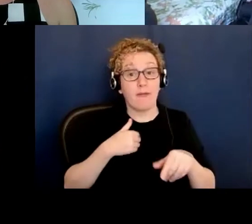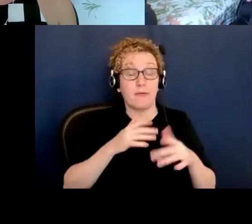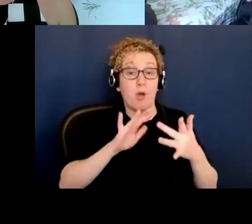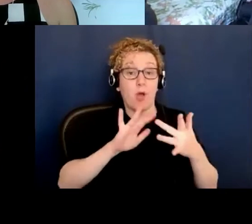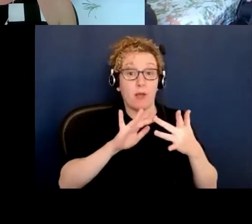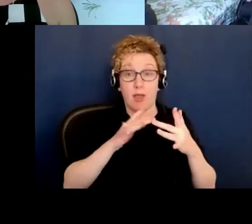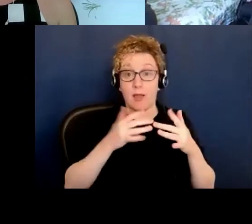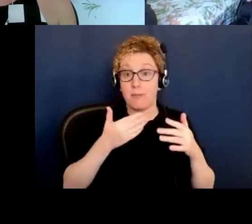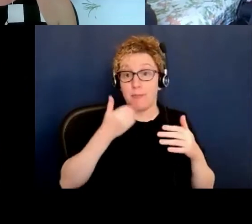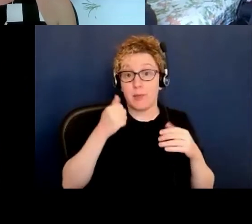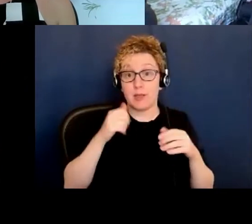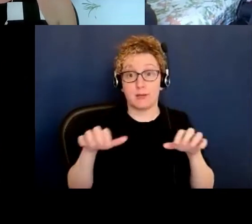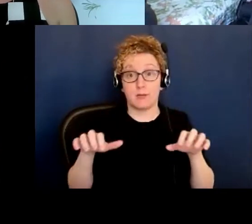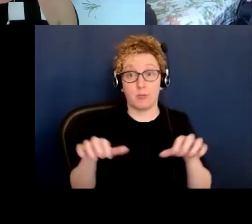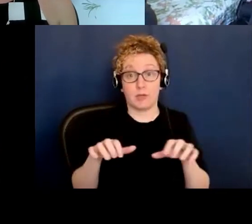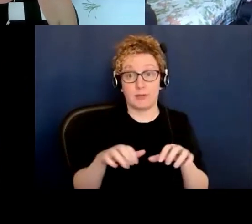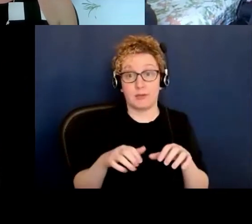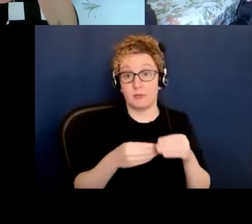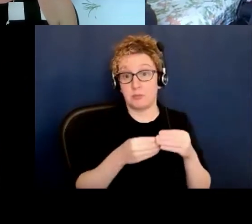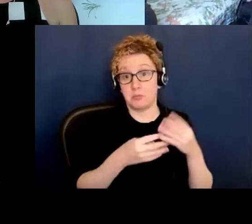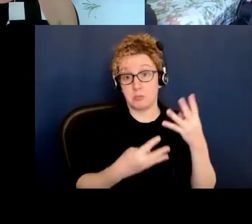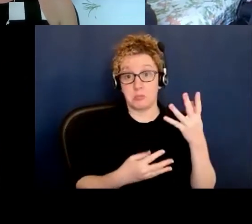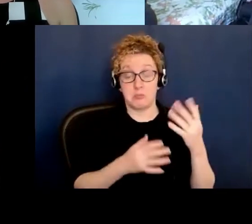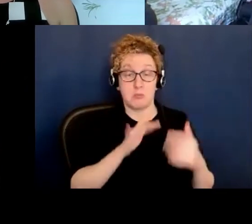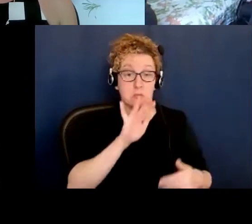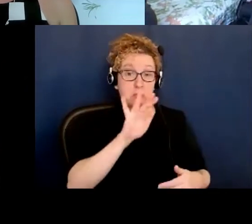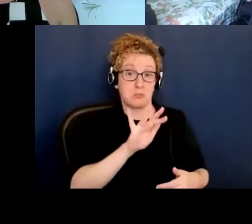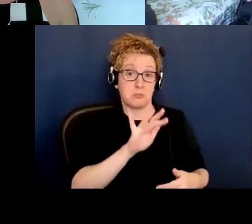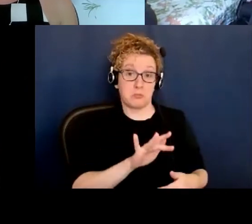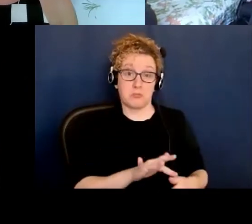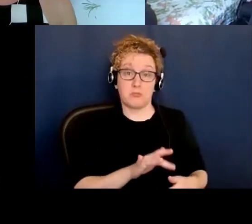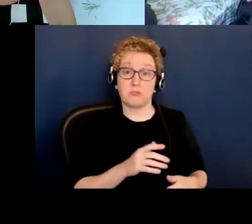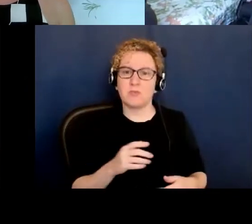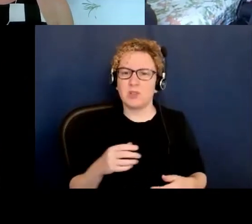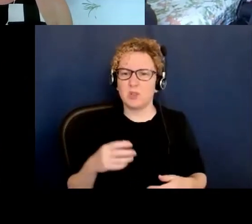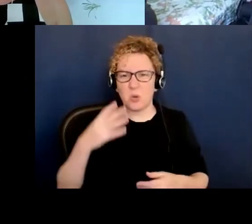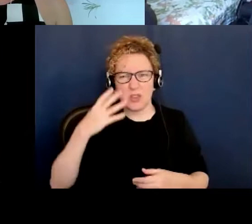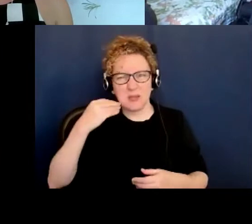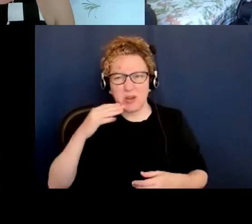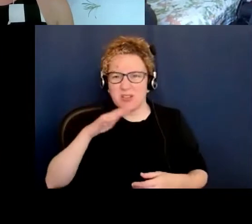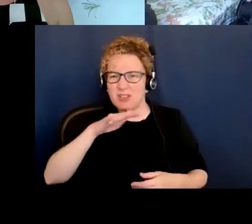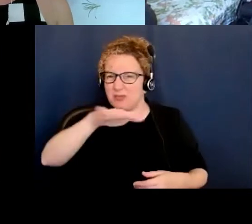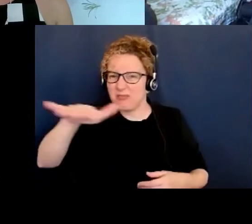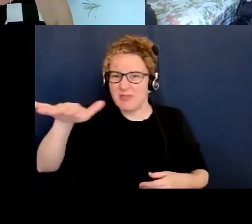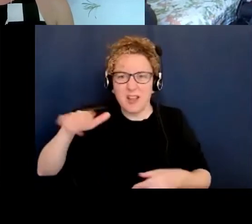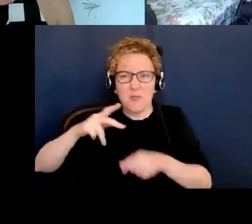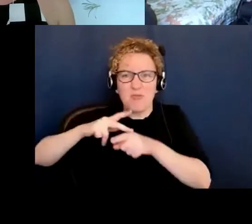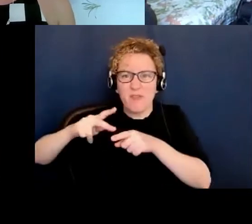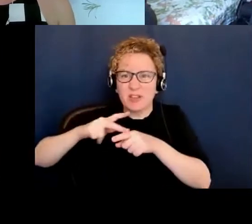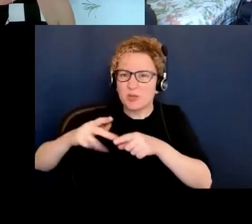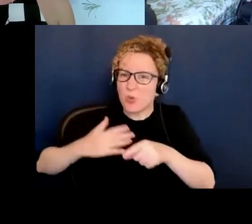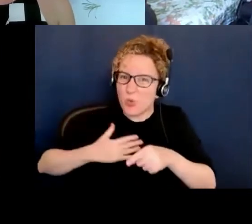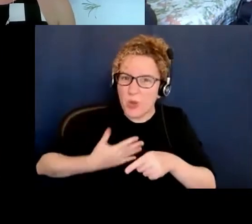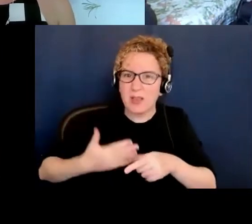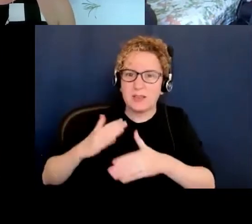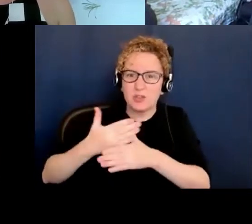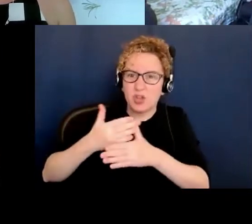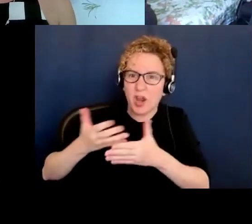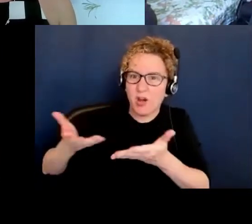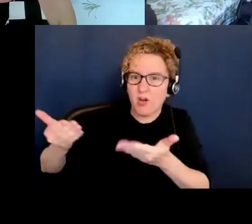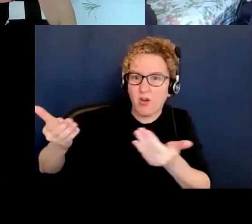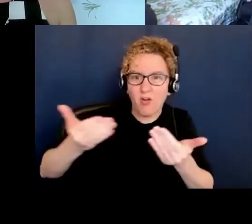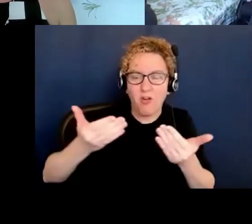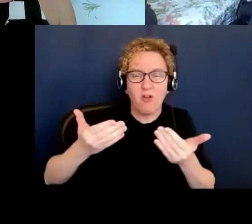are kind of culled from the experiences of the professionals who are just willing to share, take the time